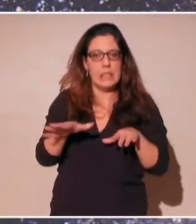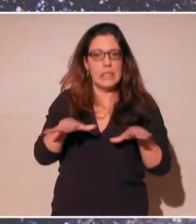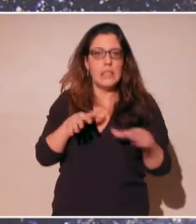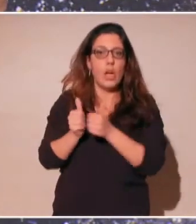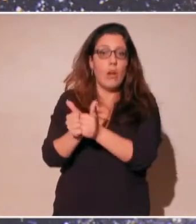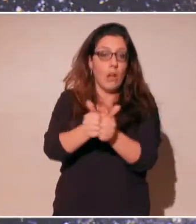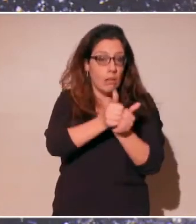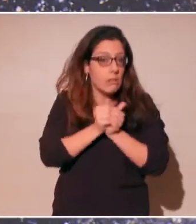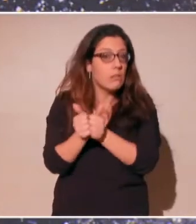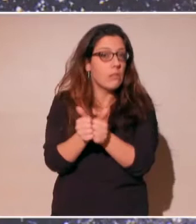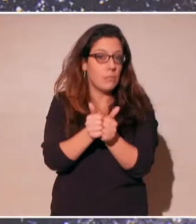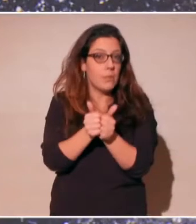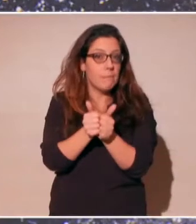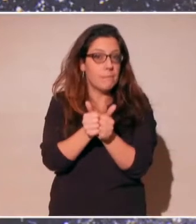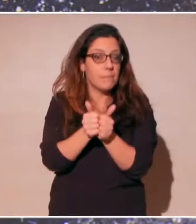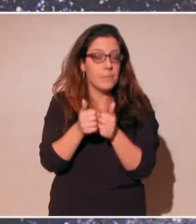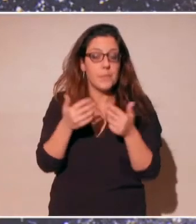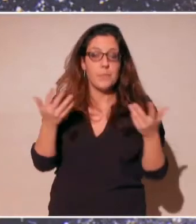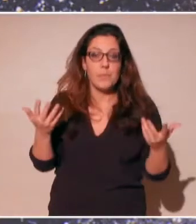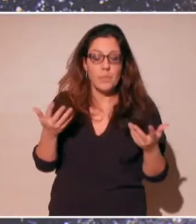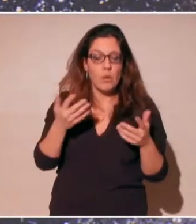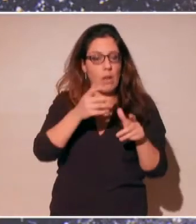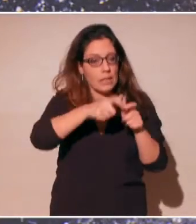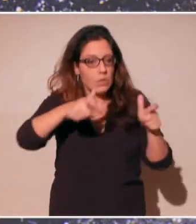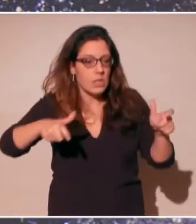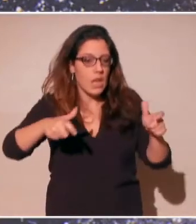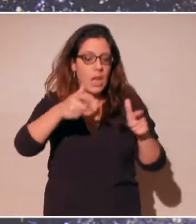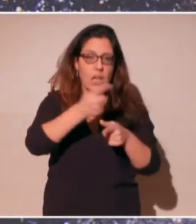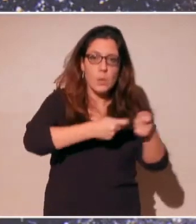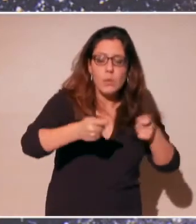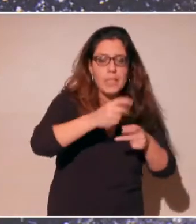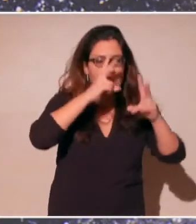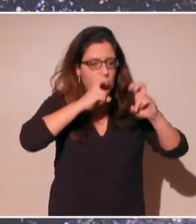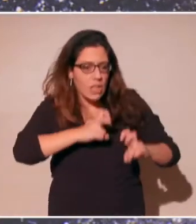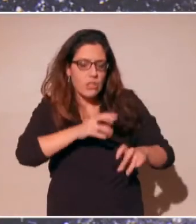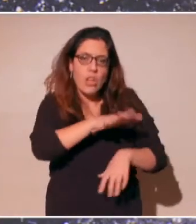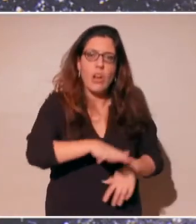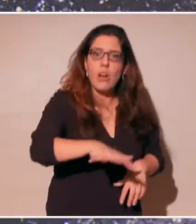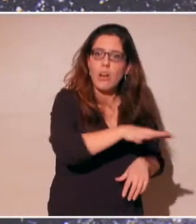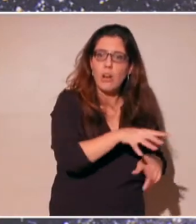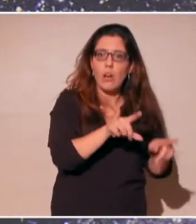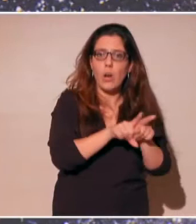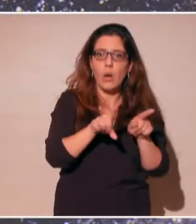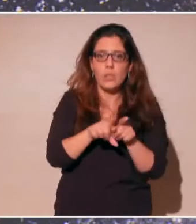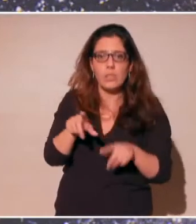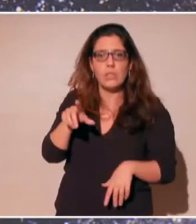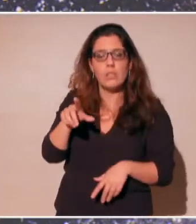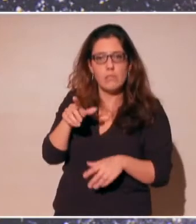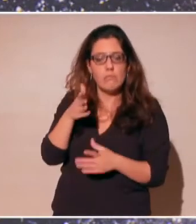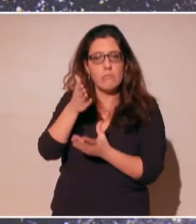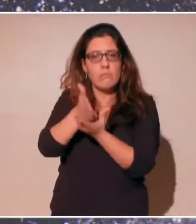these issues, and at the same time are being subjected to its effects. And this is why all of us, whether we